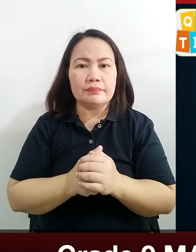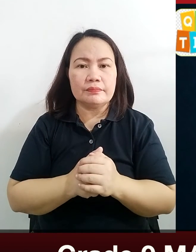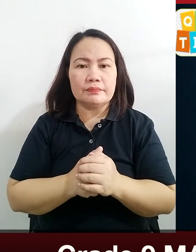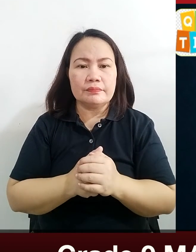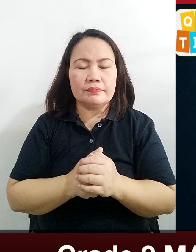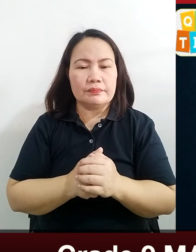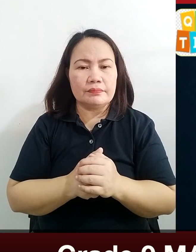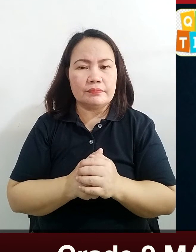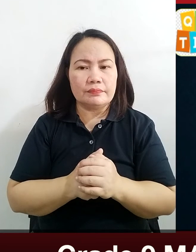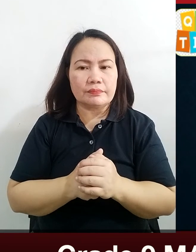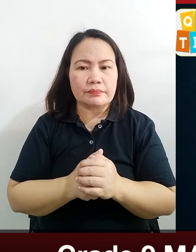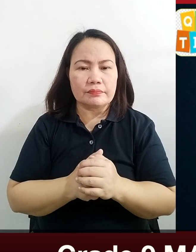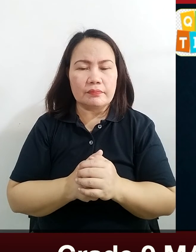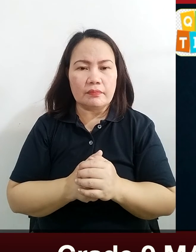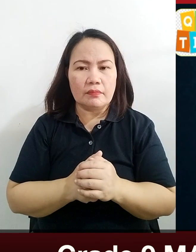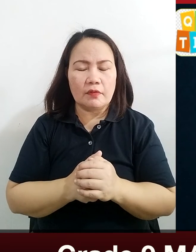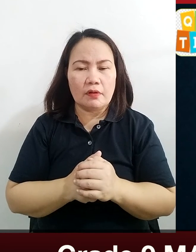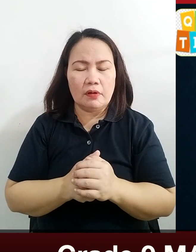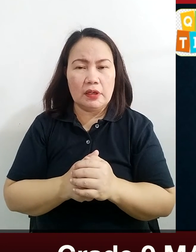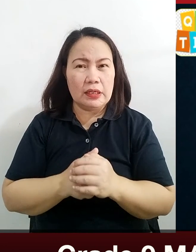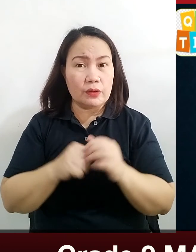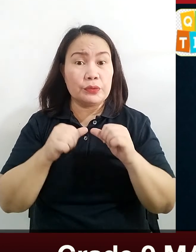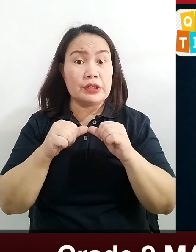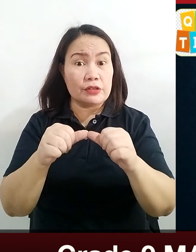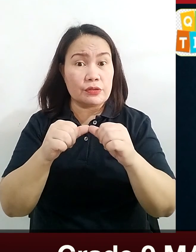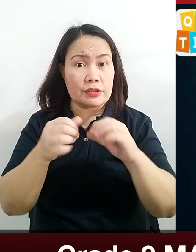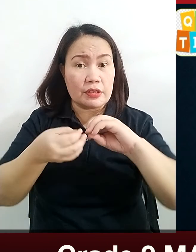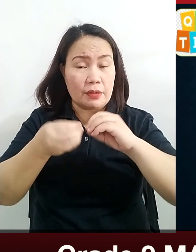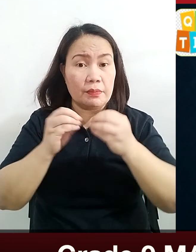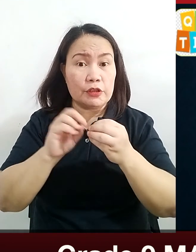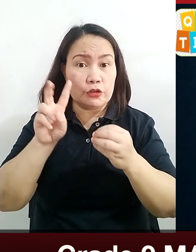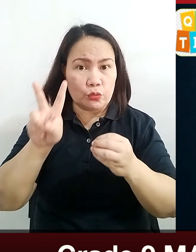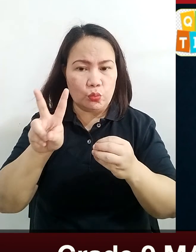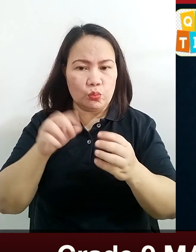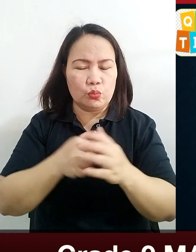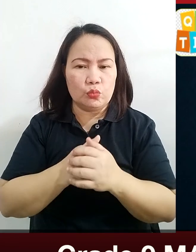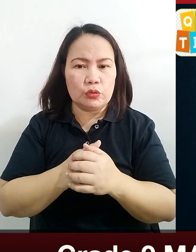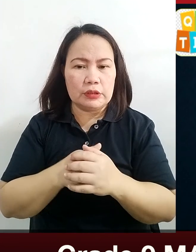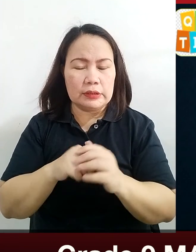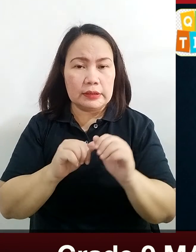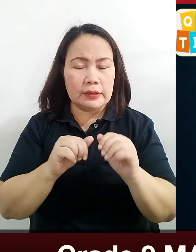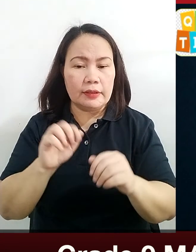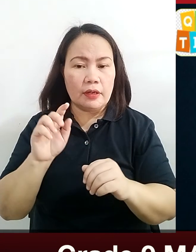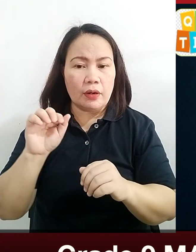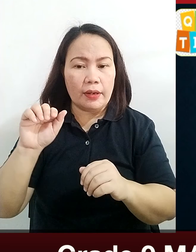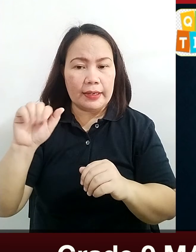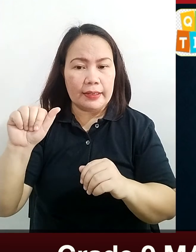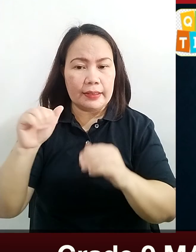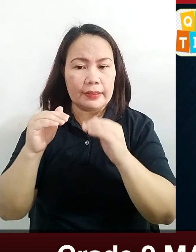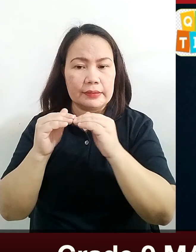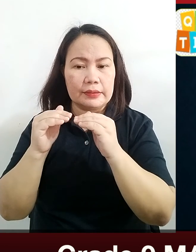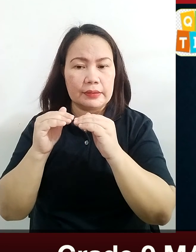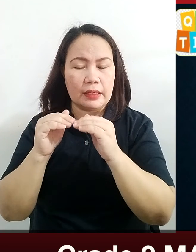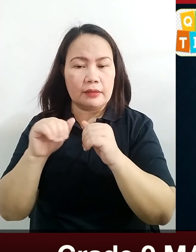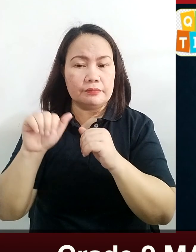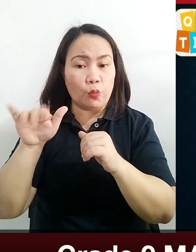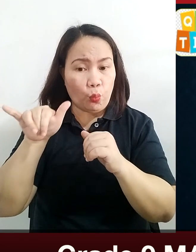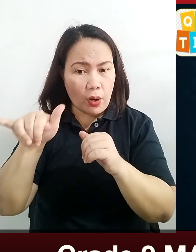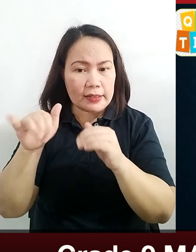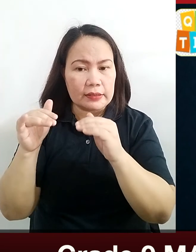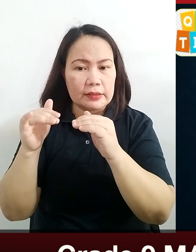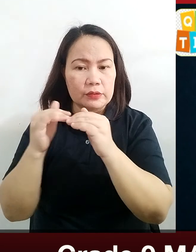2. Ano to? Karugtong ng question number 2. Letter A, y is equal